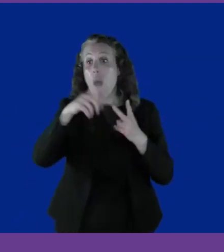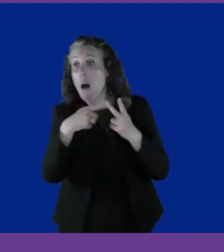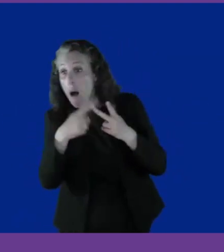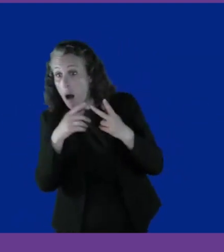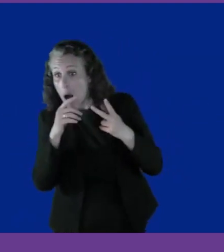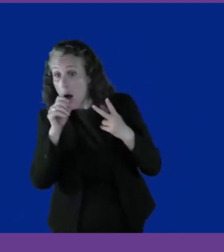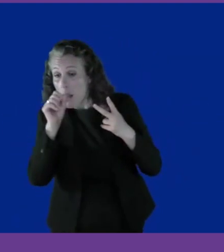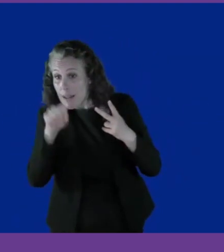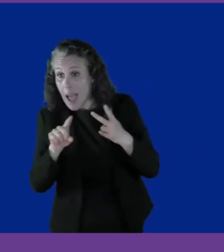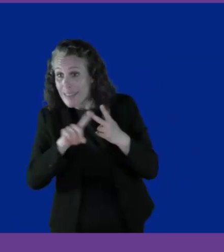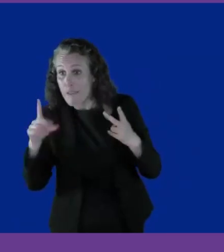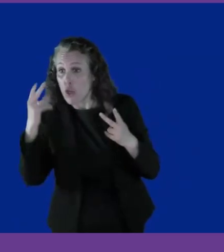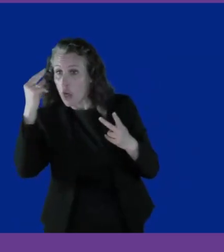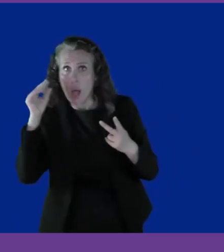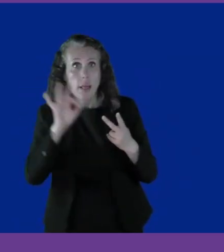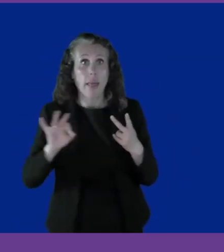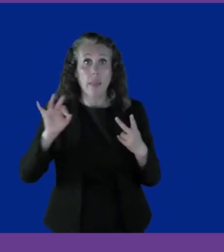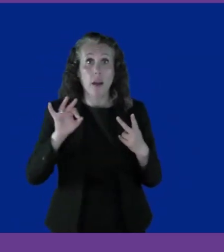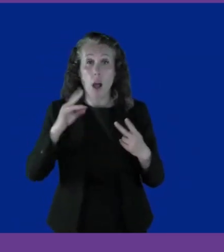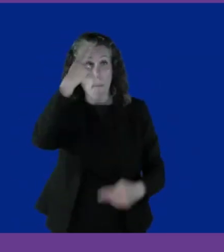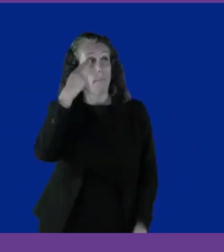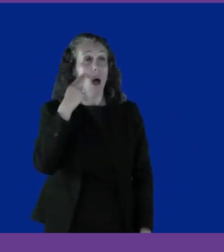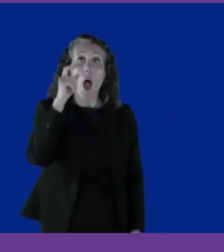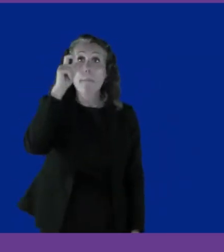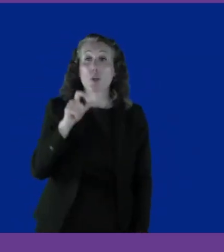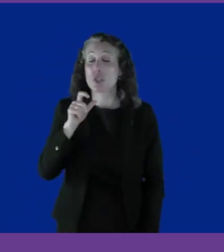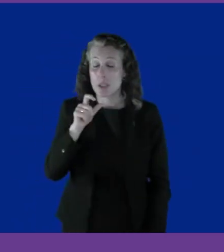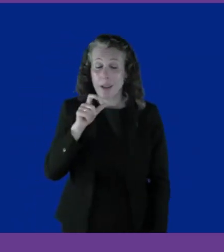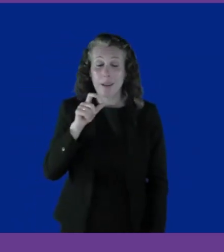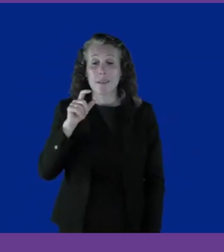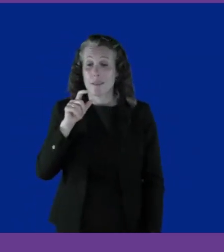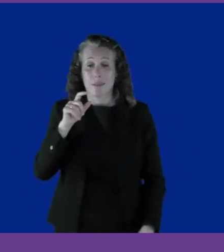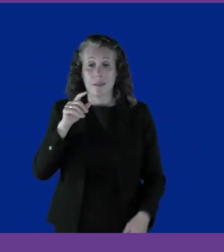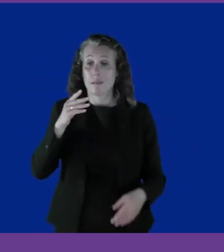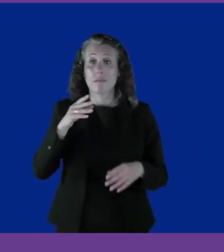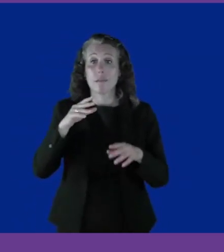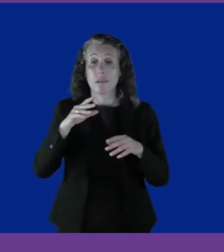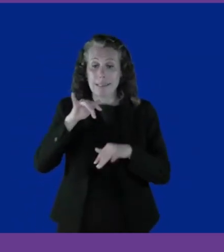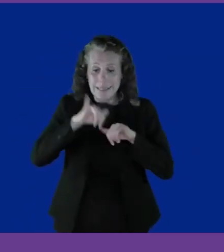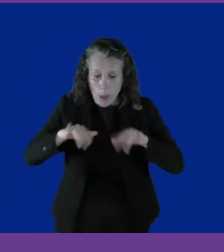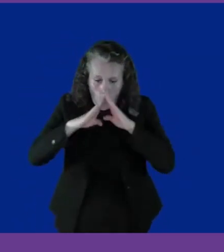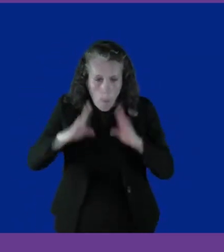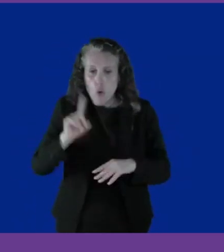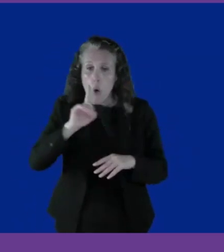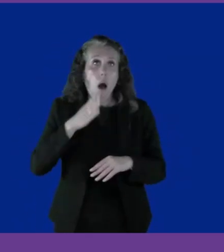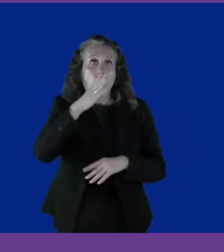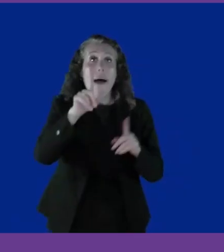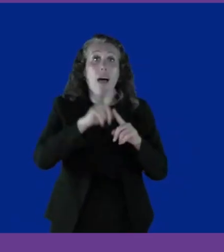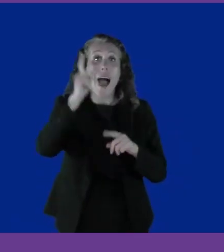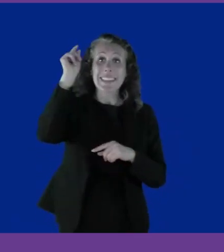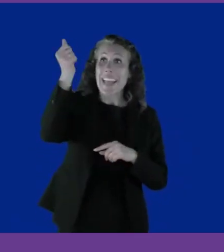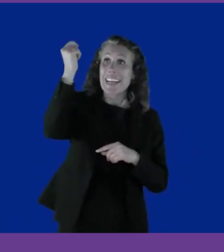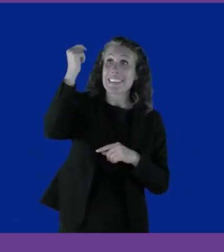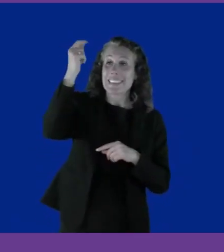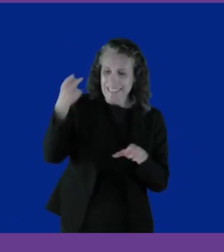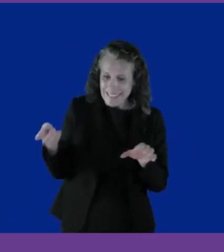don't think there's any blind person who is traveling who has not met the situation where in a taxi, he or she